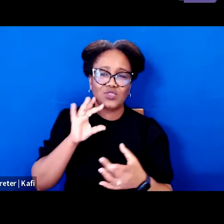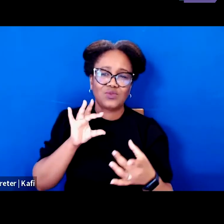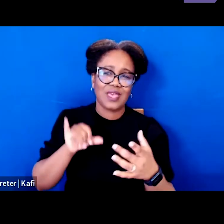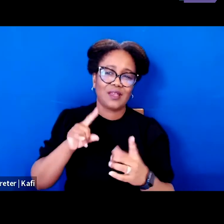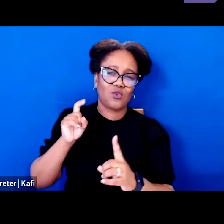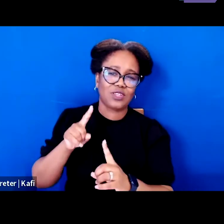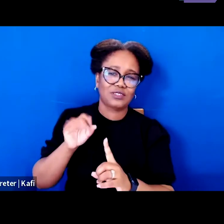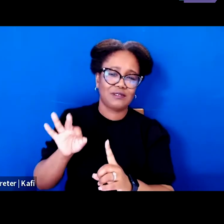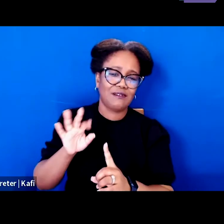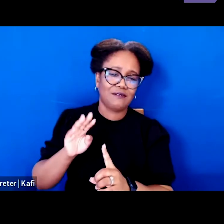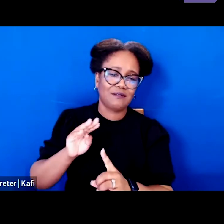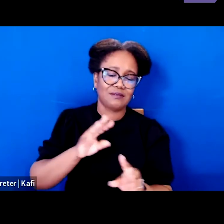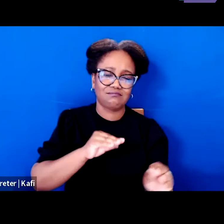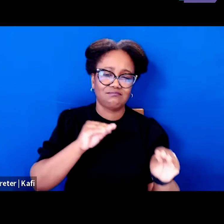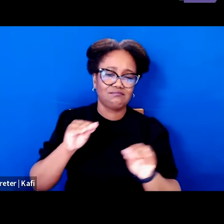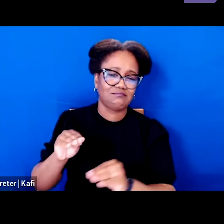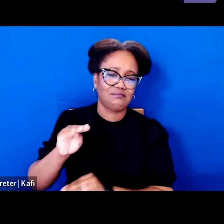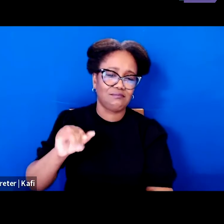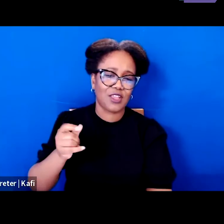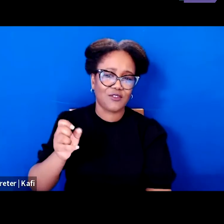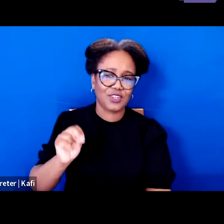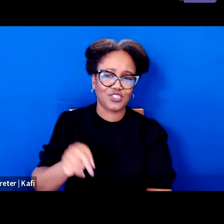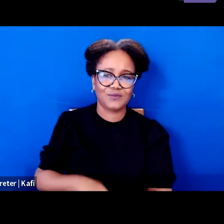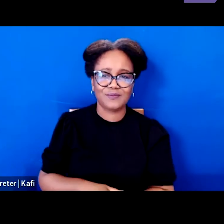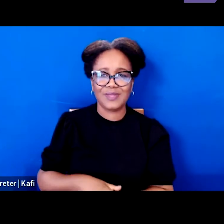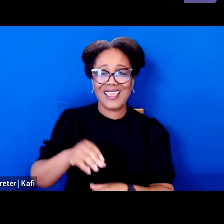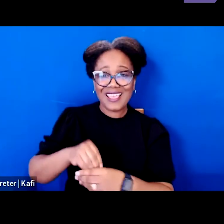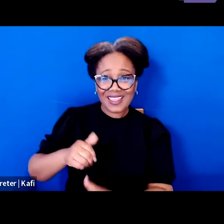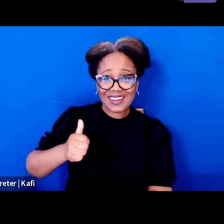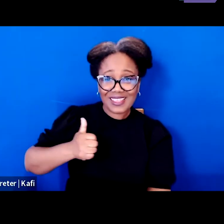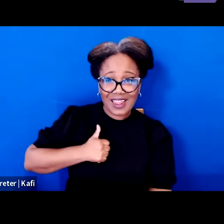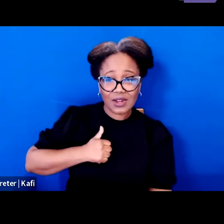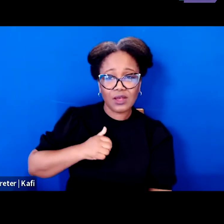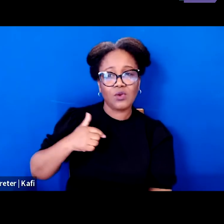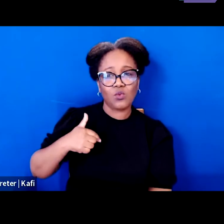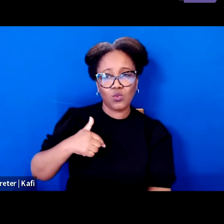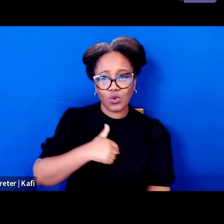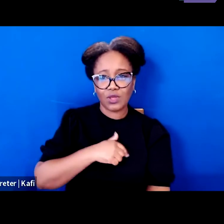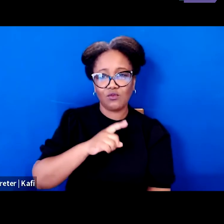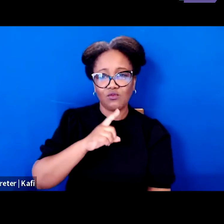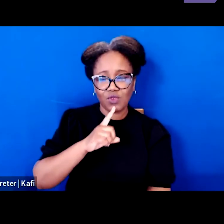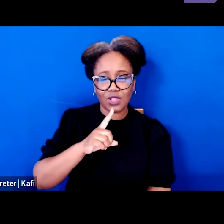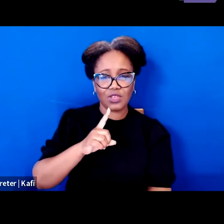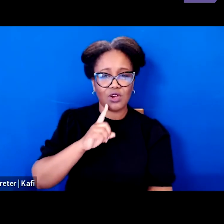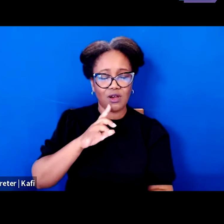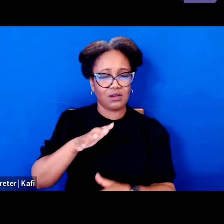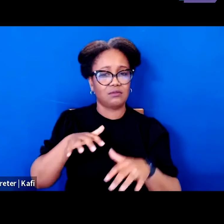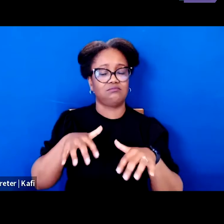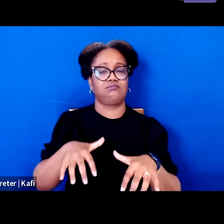services that would meet individuals' needs that would be above and beyond what we might anticipate, which is to say that we